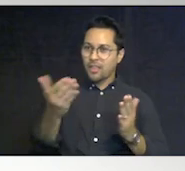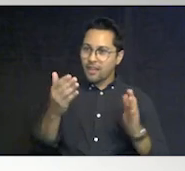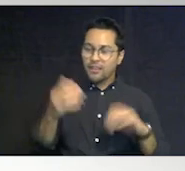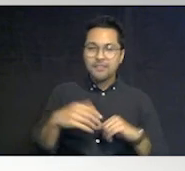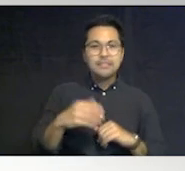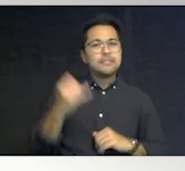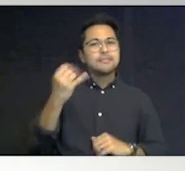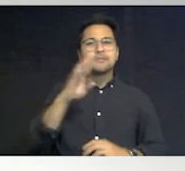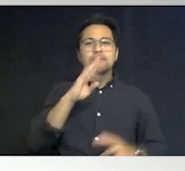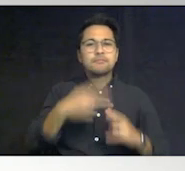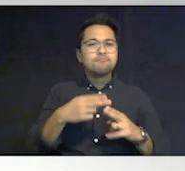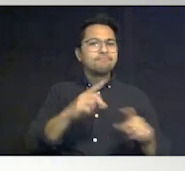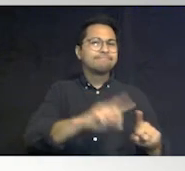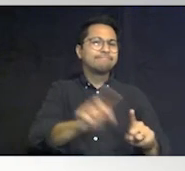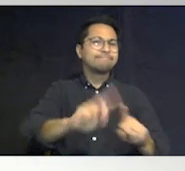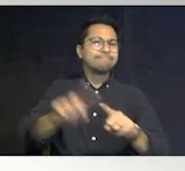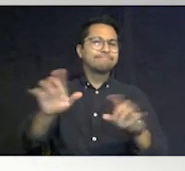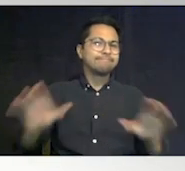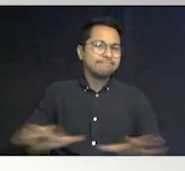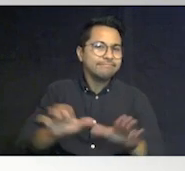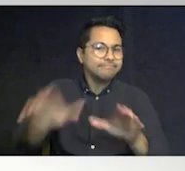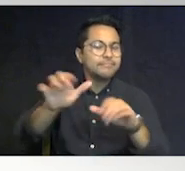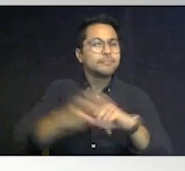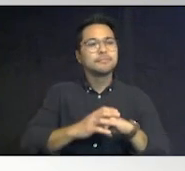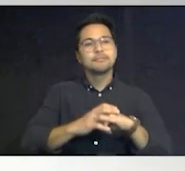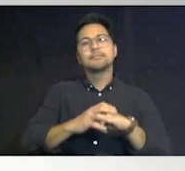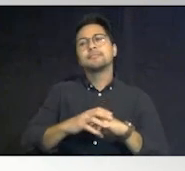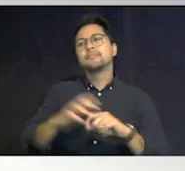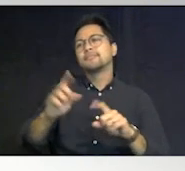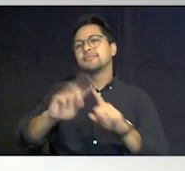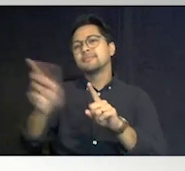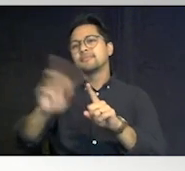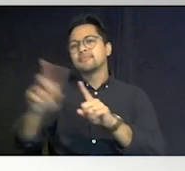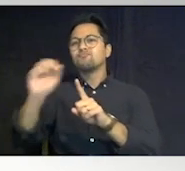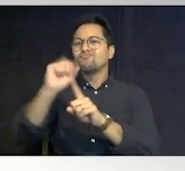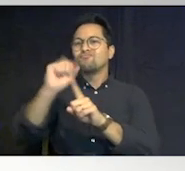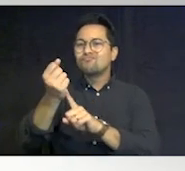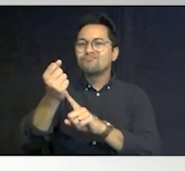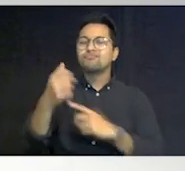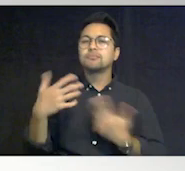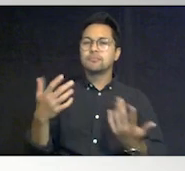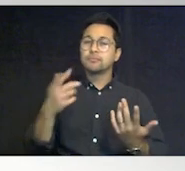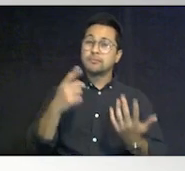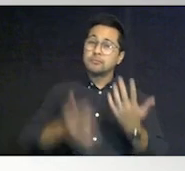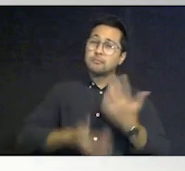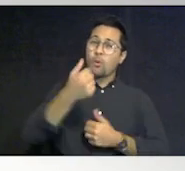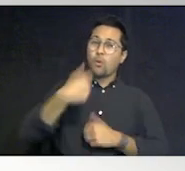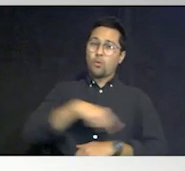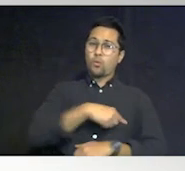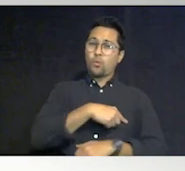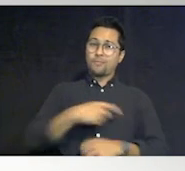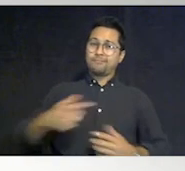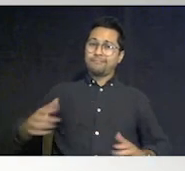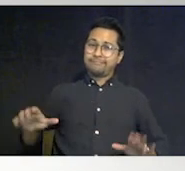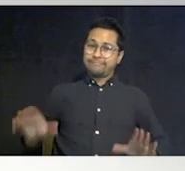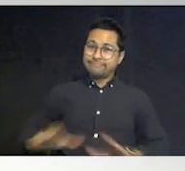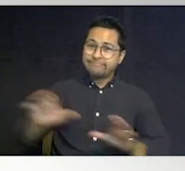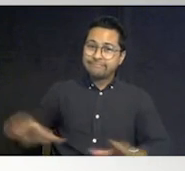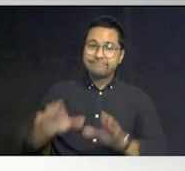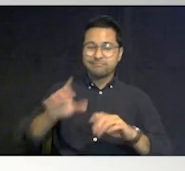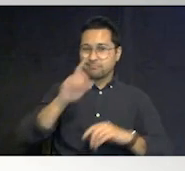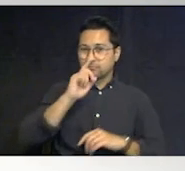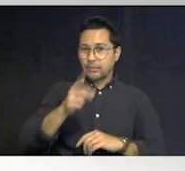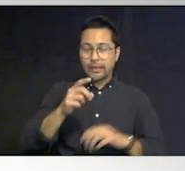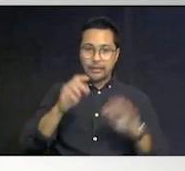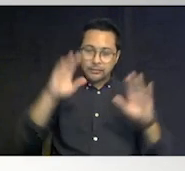talking about these different activities, when we're talking about these different scenarios, a lot of what we do at FND is